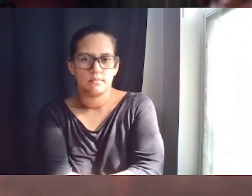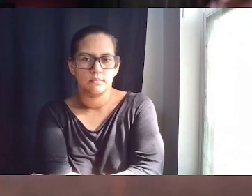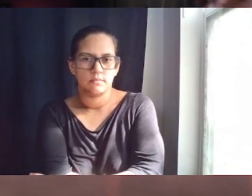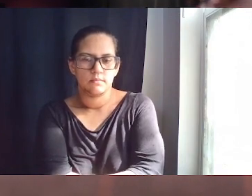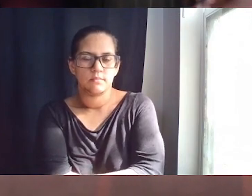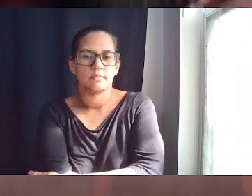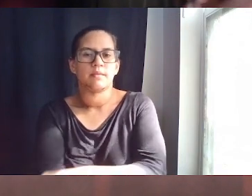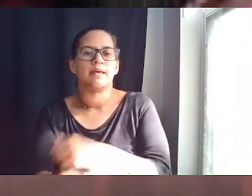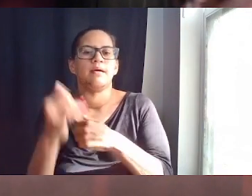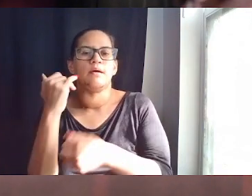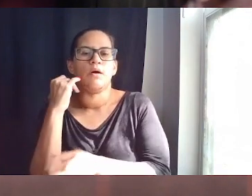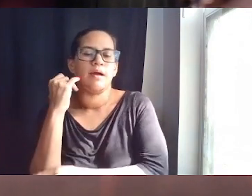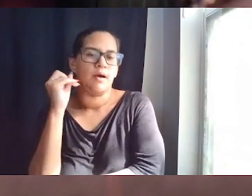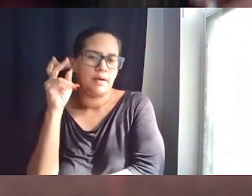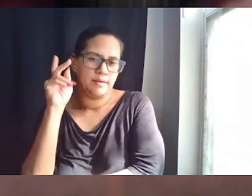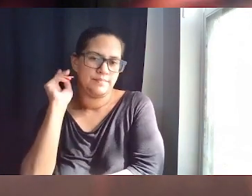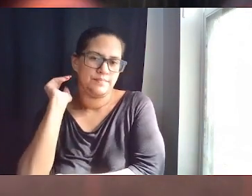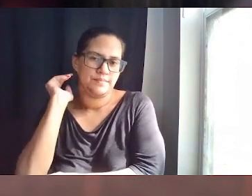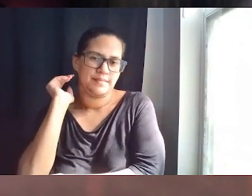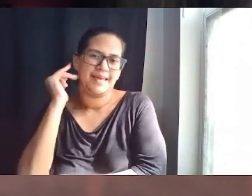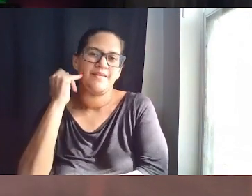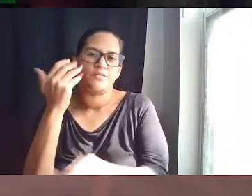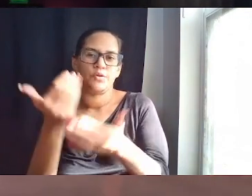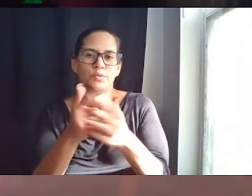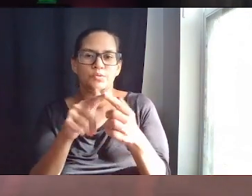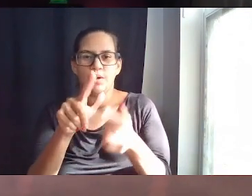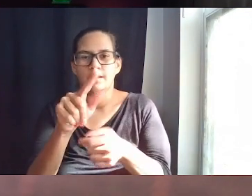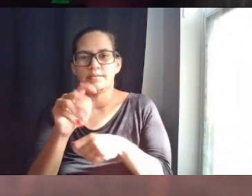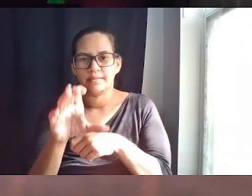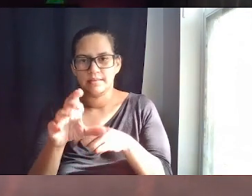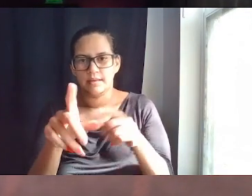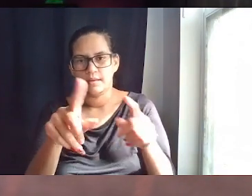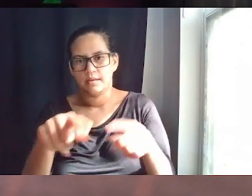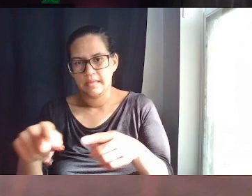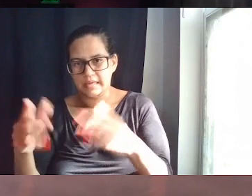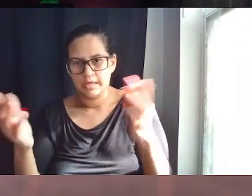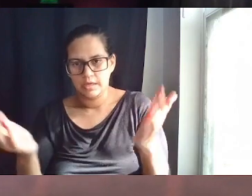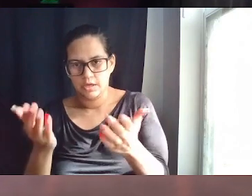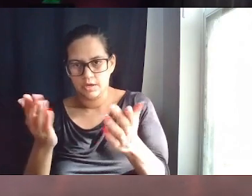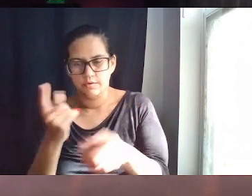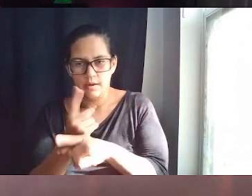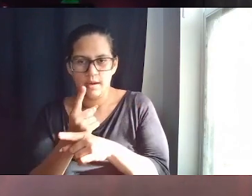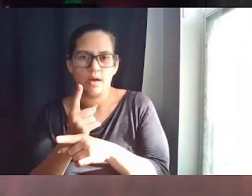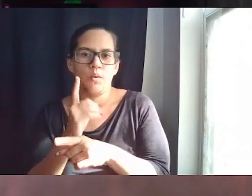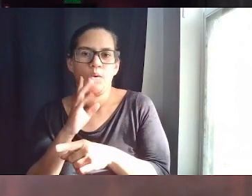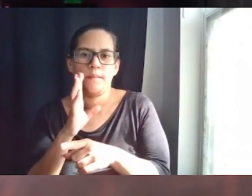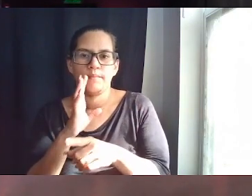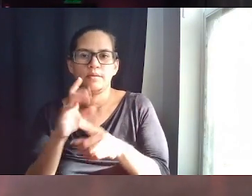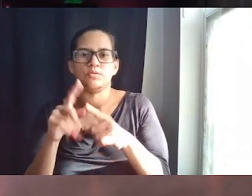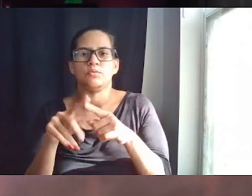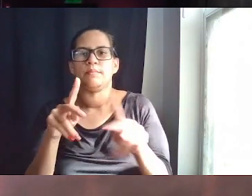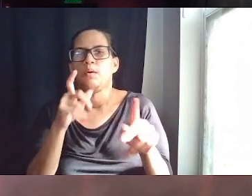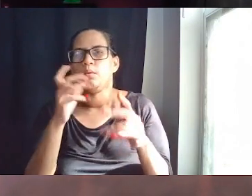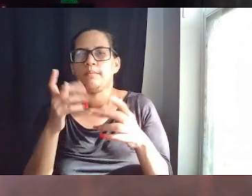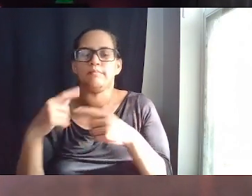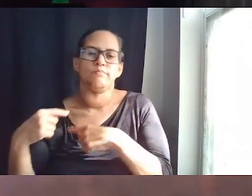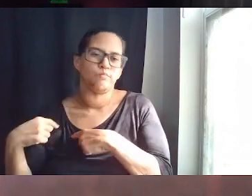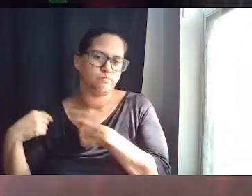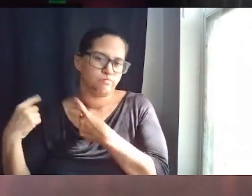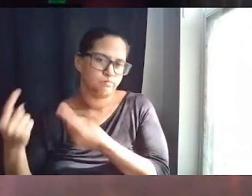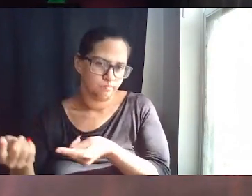If you're new to the LTC, you're going to come around here, right? And we'll be to the folks who've been around for a couple